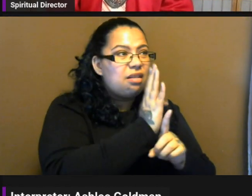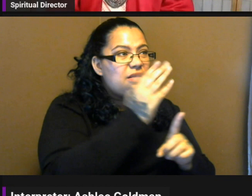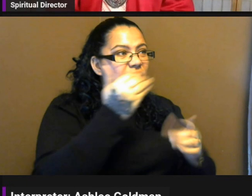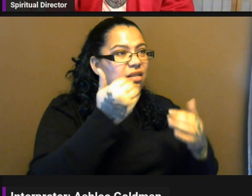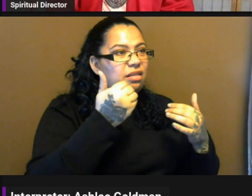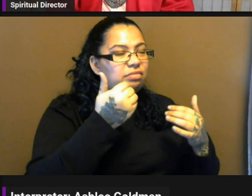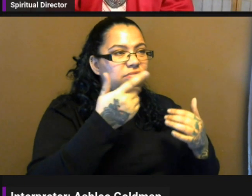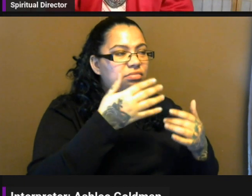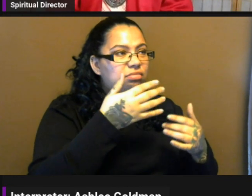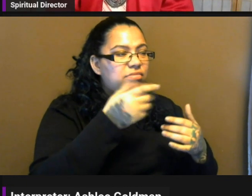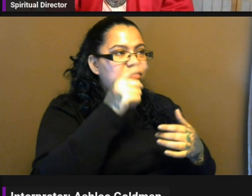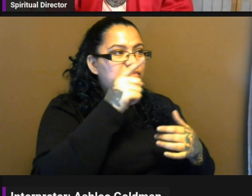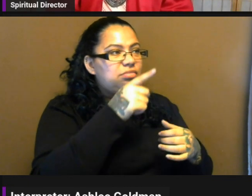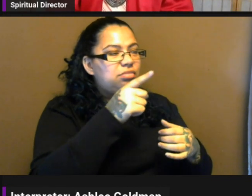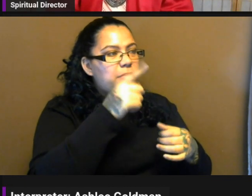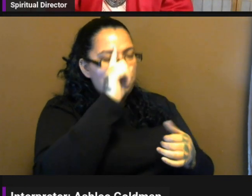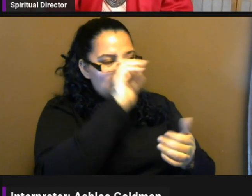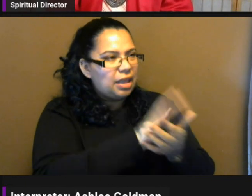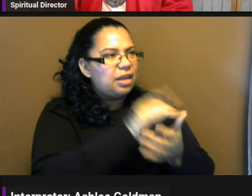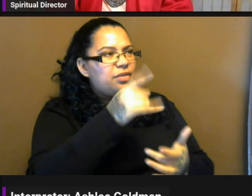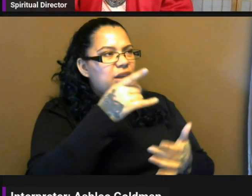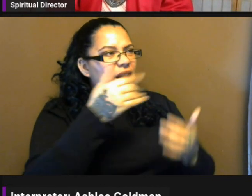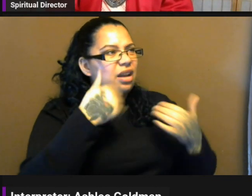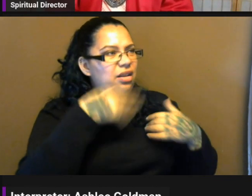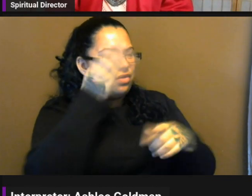faith, what does that faith look like